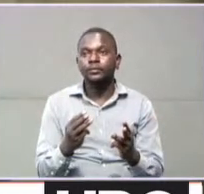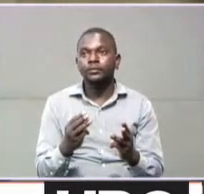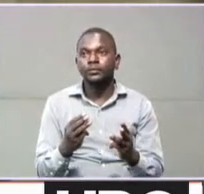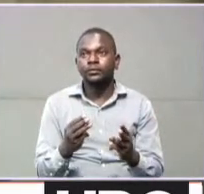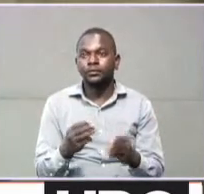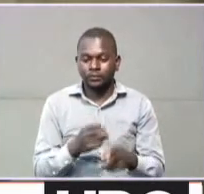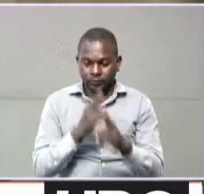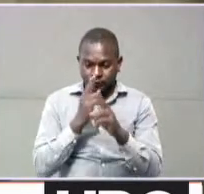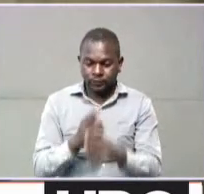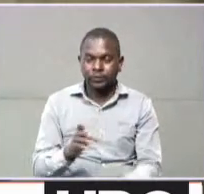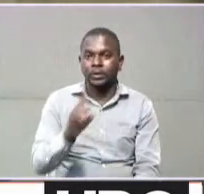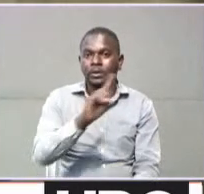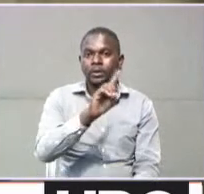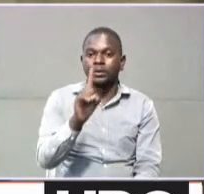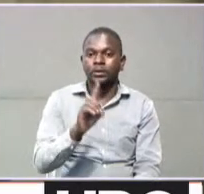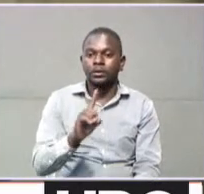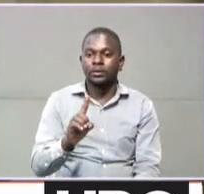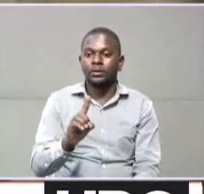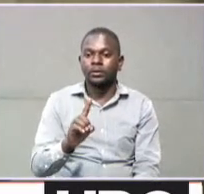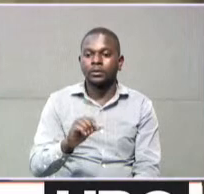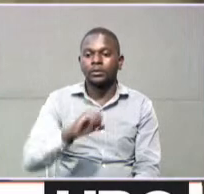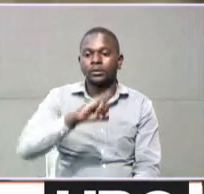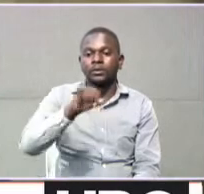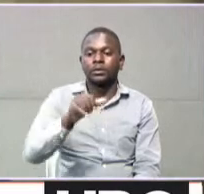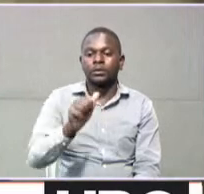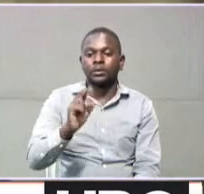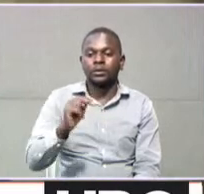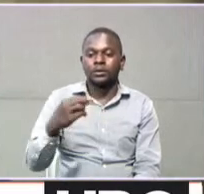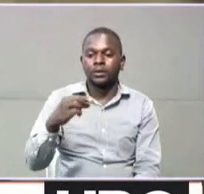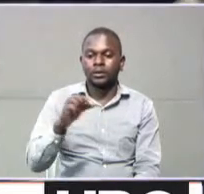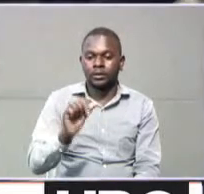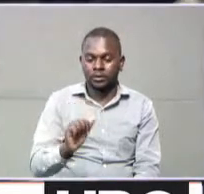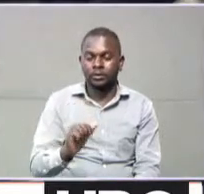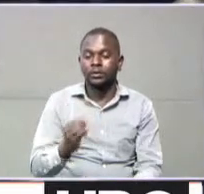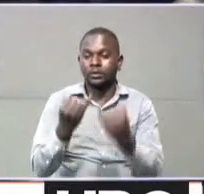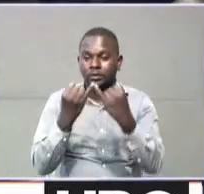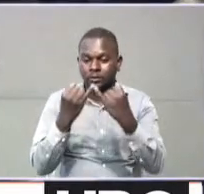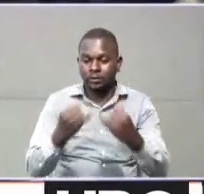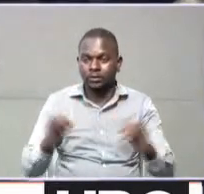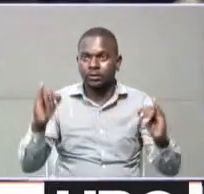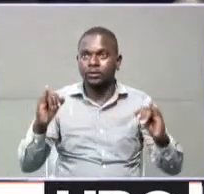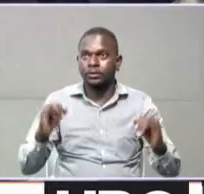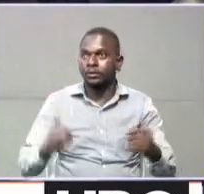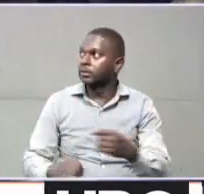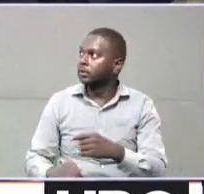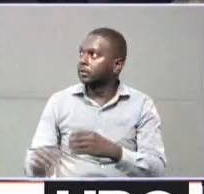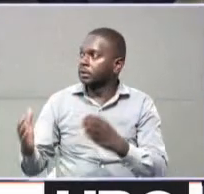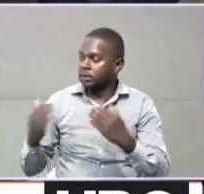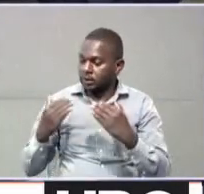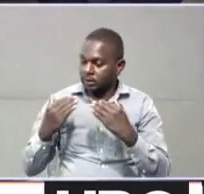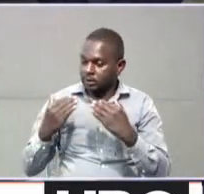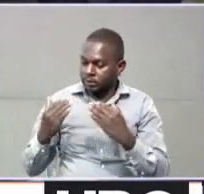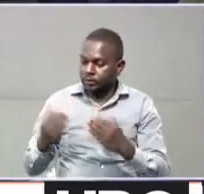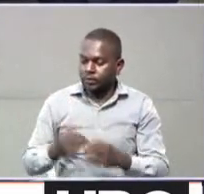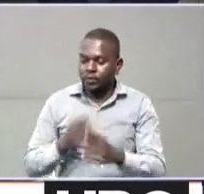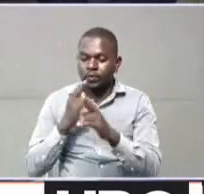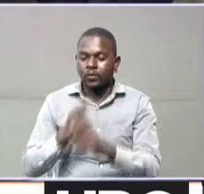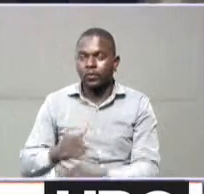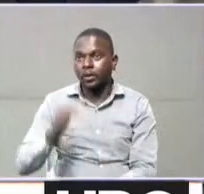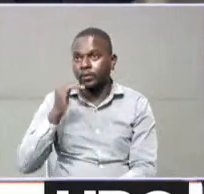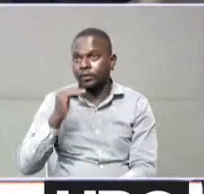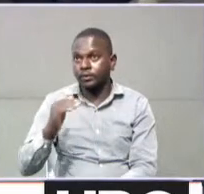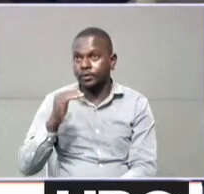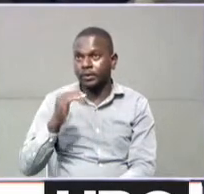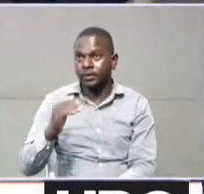honorable john there is for independence thank you right honorable speaker